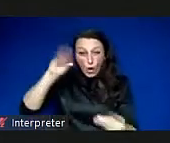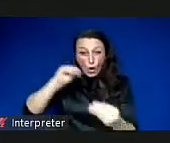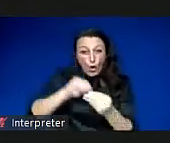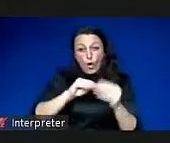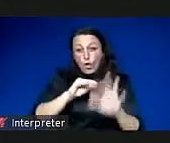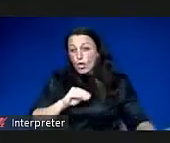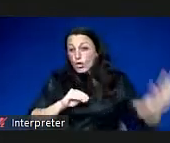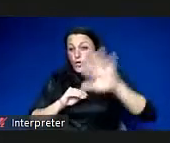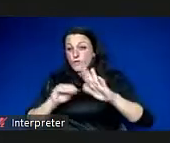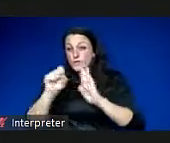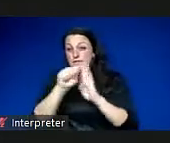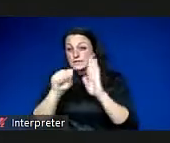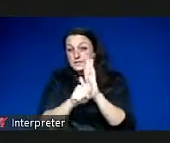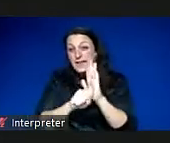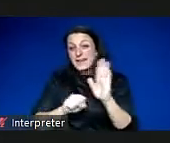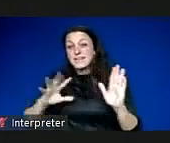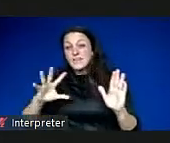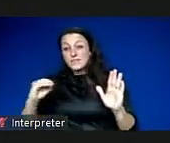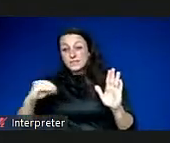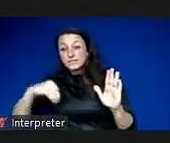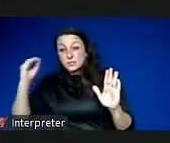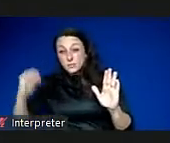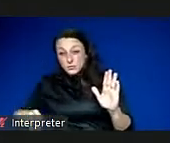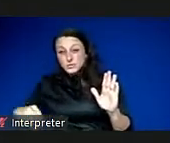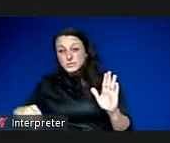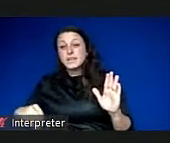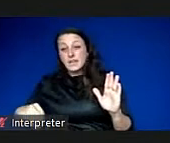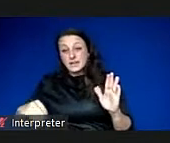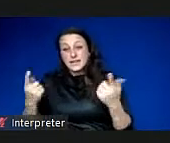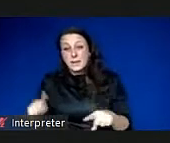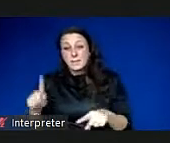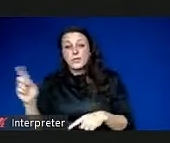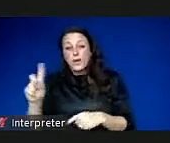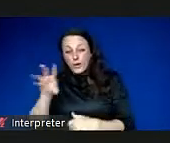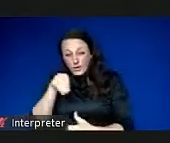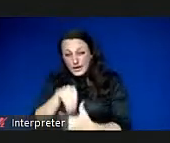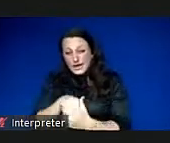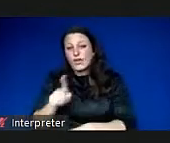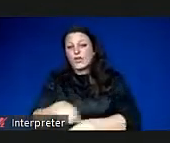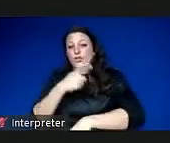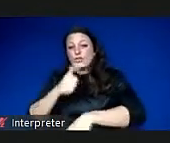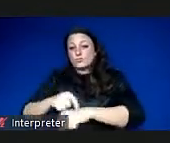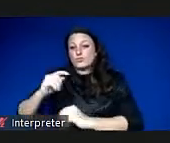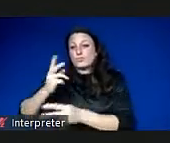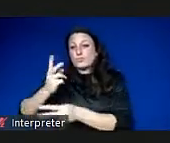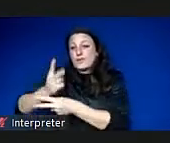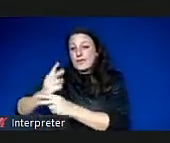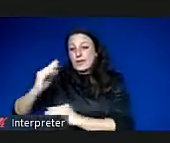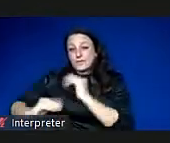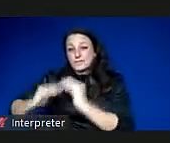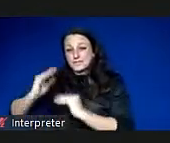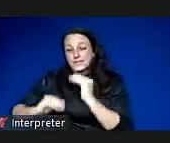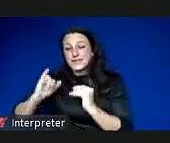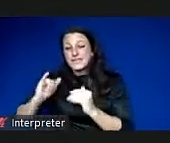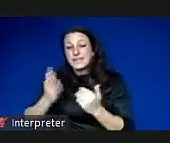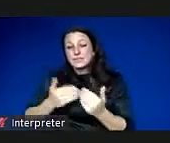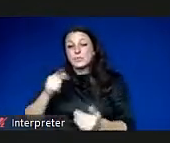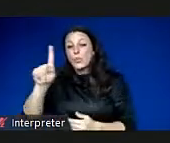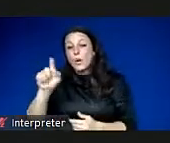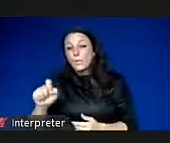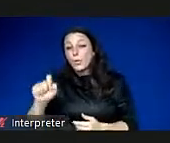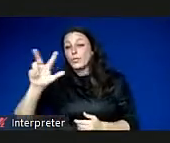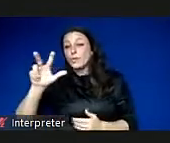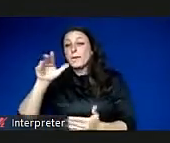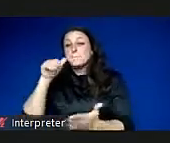the totality of the pandemic have occurred in our long-term care facilities. That is almost 1.3